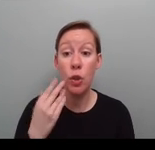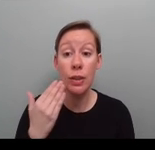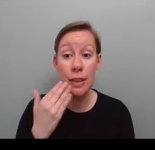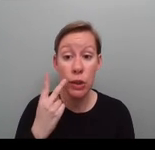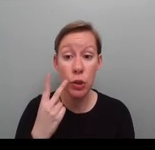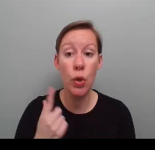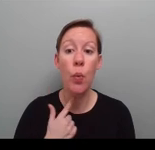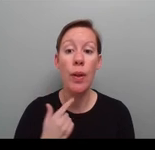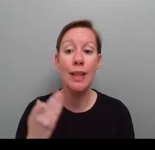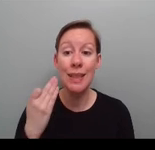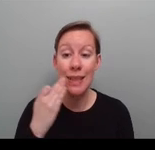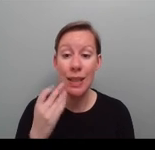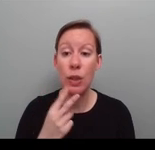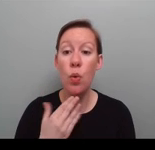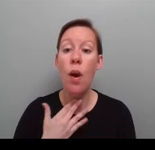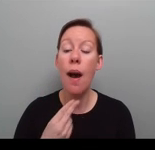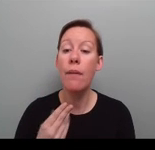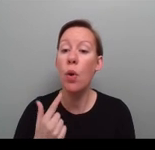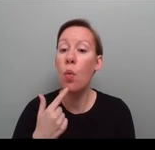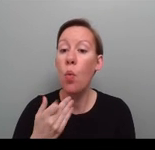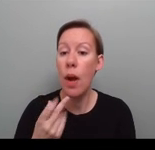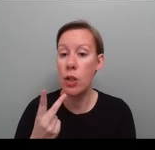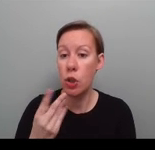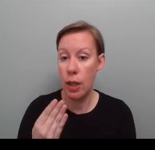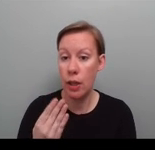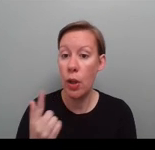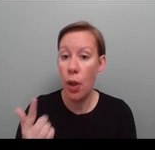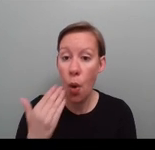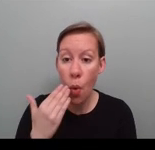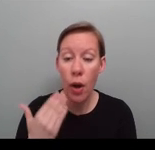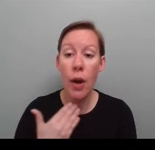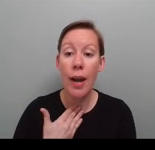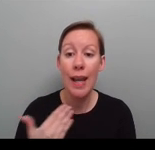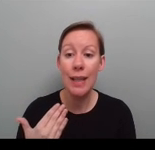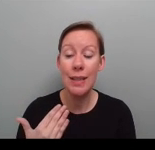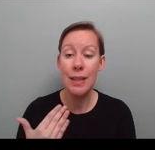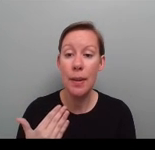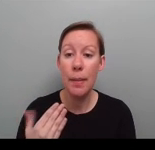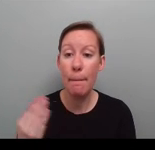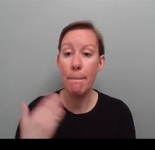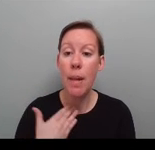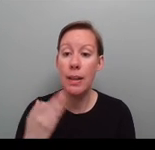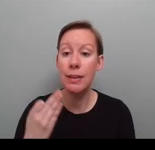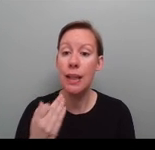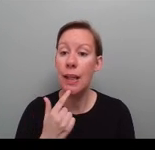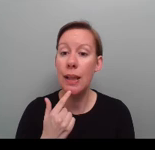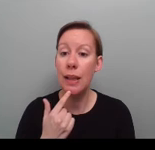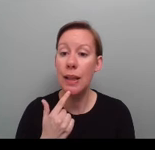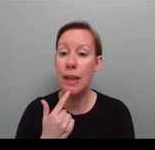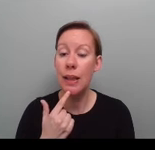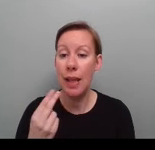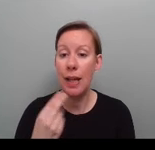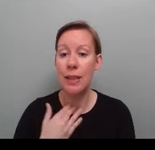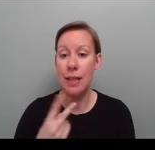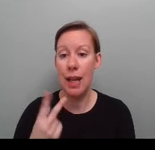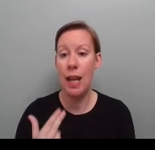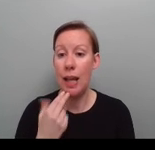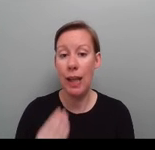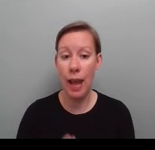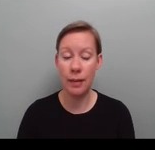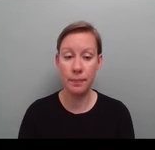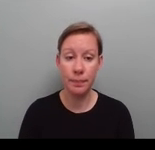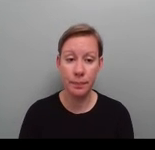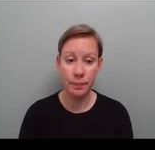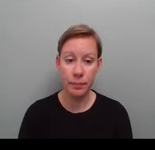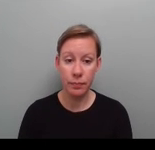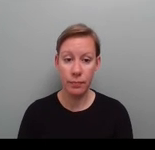see that you have a question. To lower the hand, all you have to do is select it again. The other features that are available are